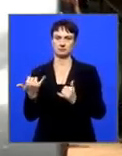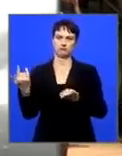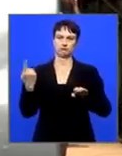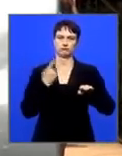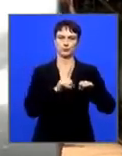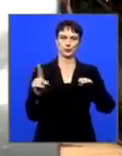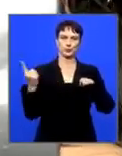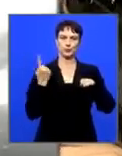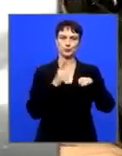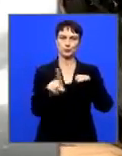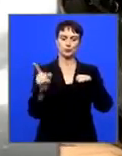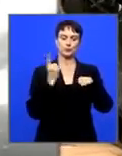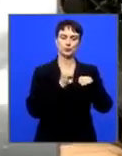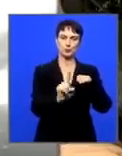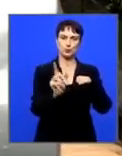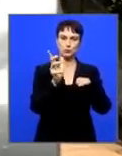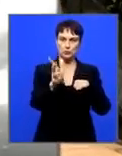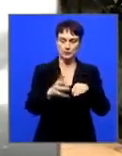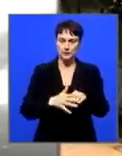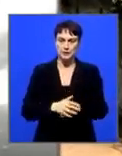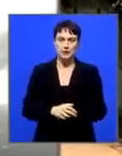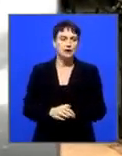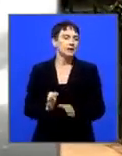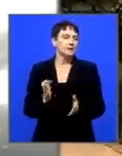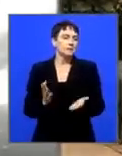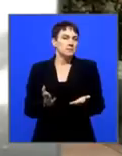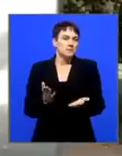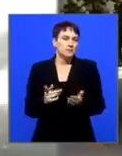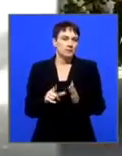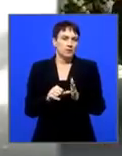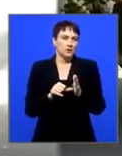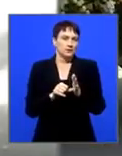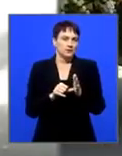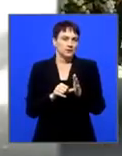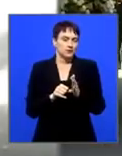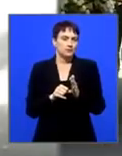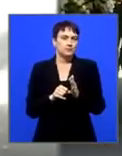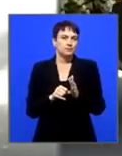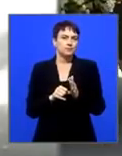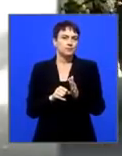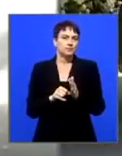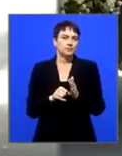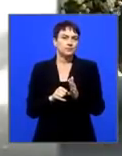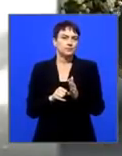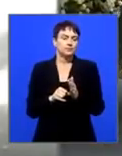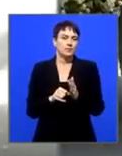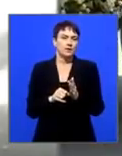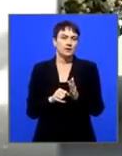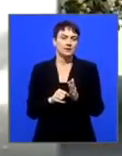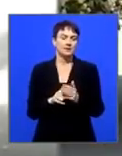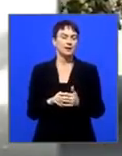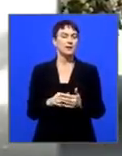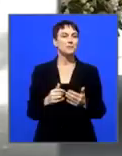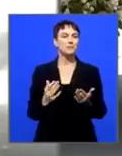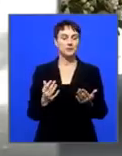going to come through. But perhaps more importantly, it is the fact that the day really, as much